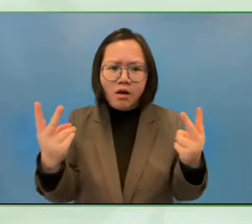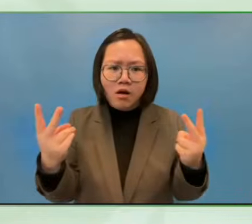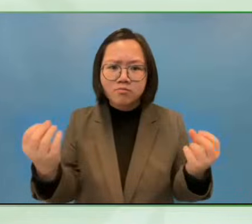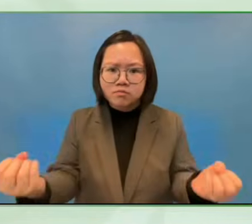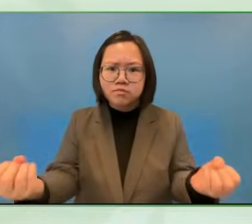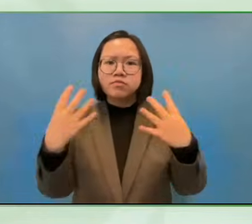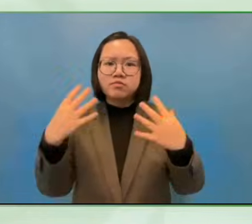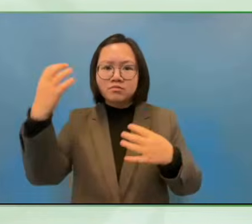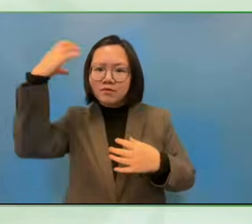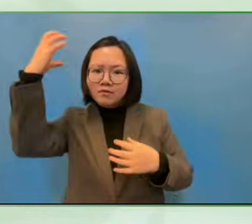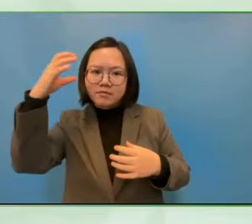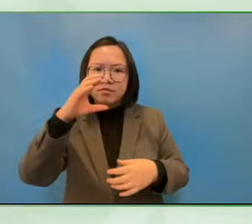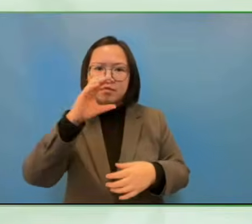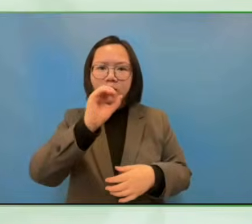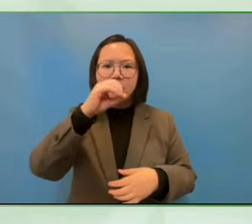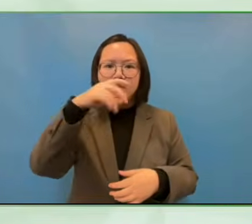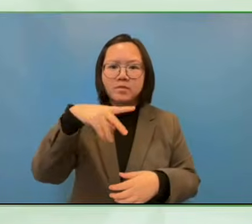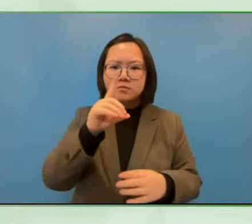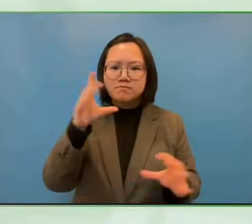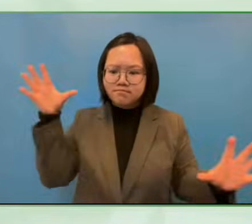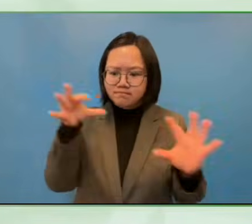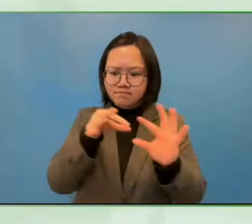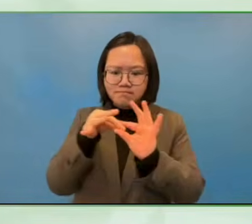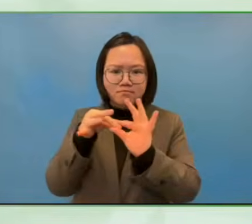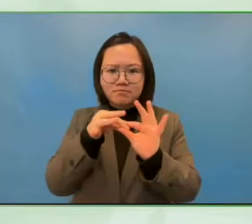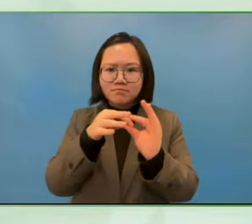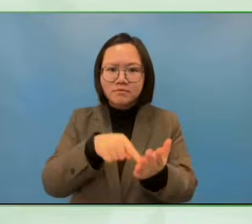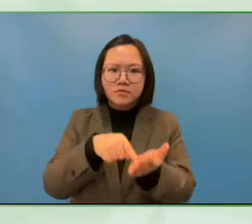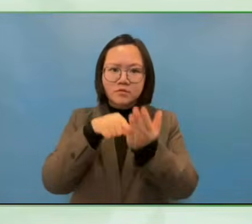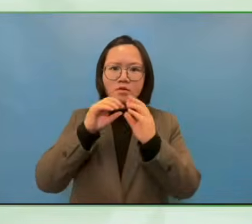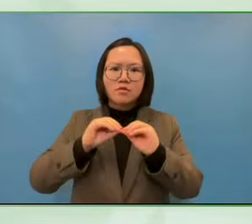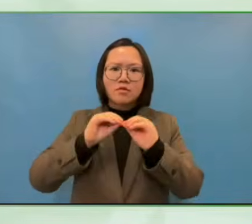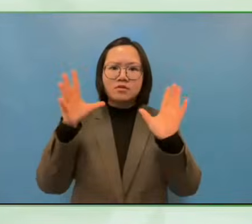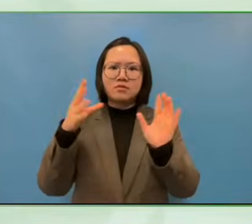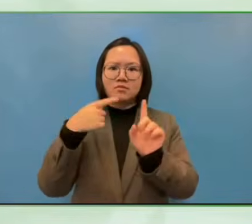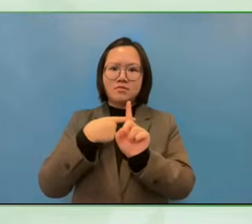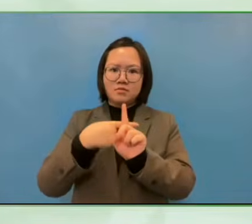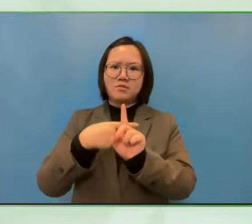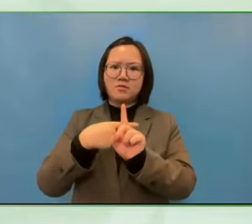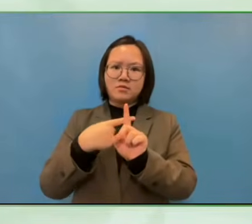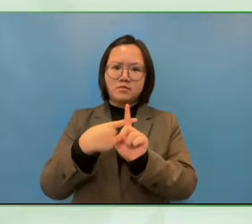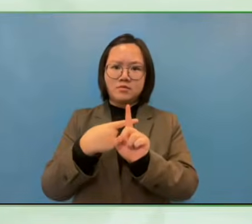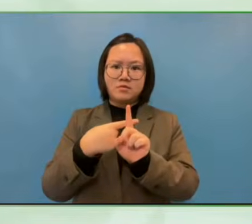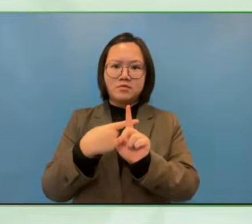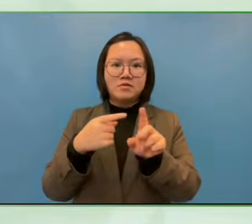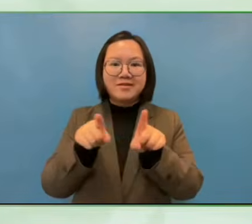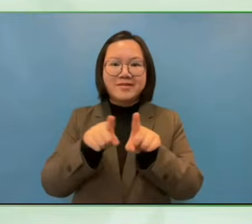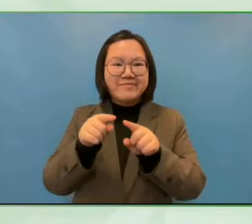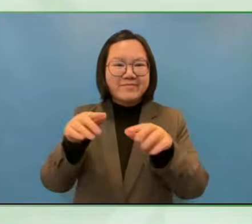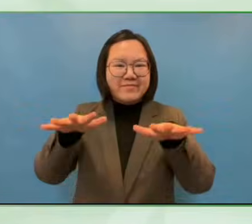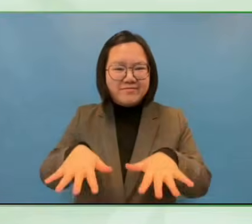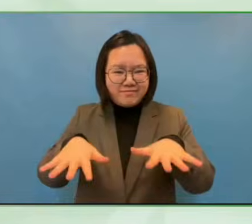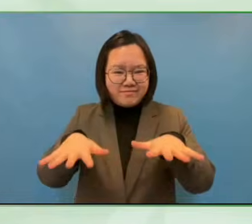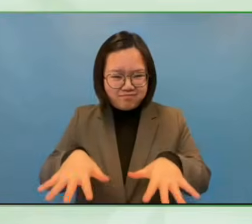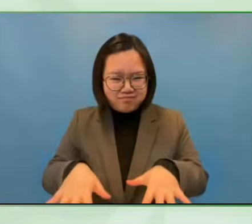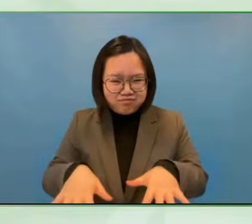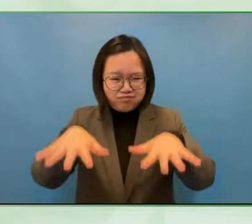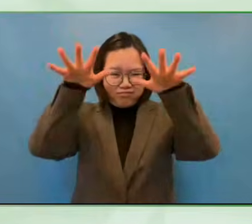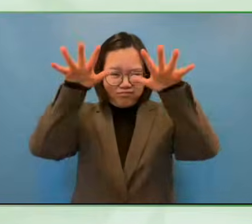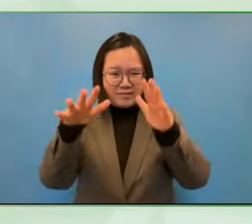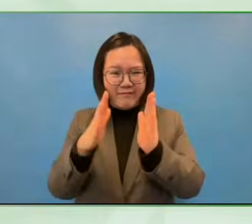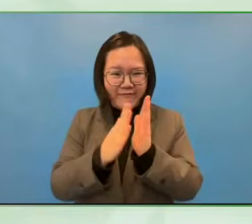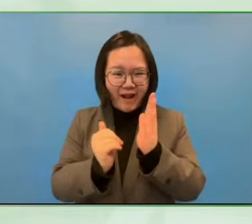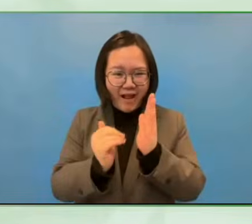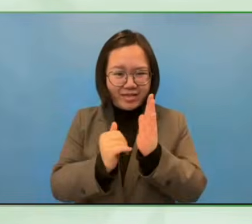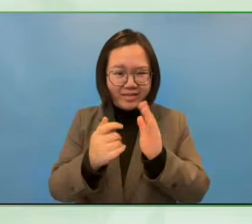governments. So the means to do it is there, the knowledge base, the local knowledge base to do it is there. Governments need to now